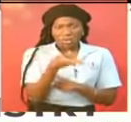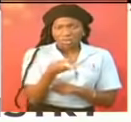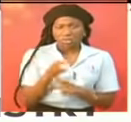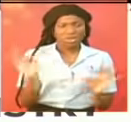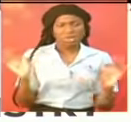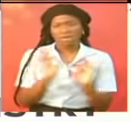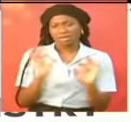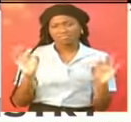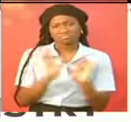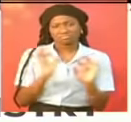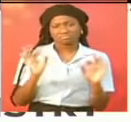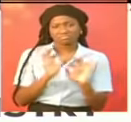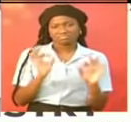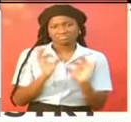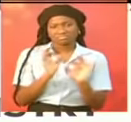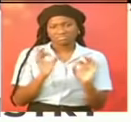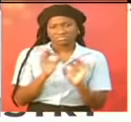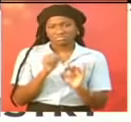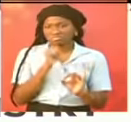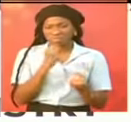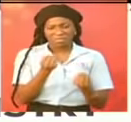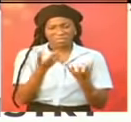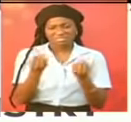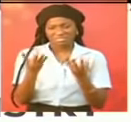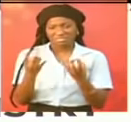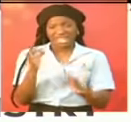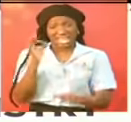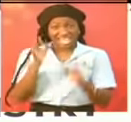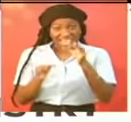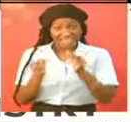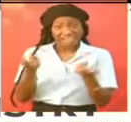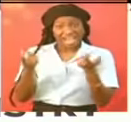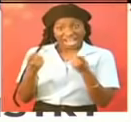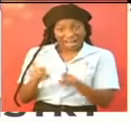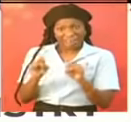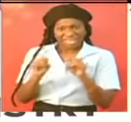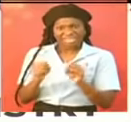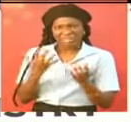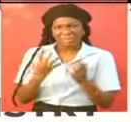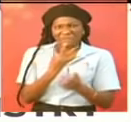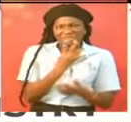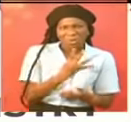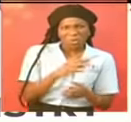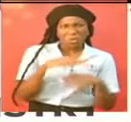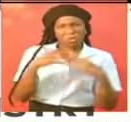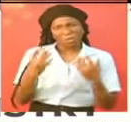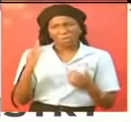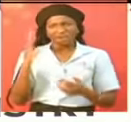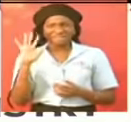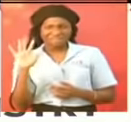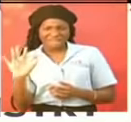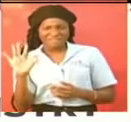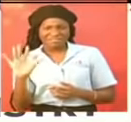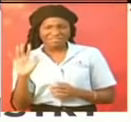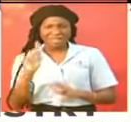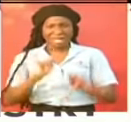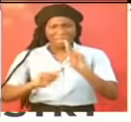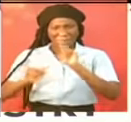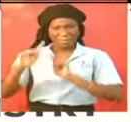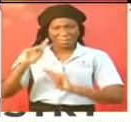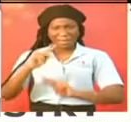event of a death. In those where it has happened, there are maybe about 4 or 5 that we have on record, and they're